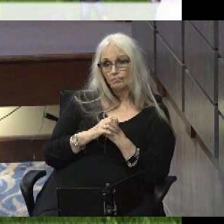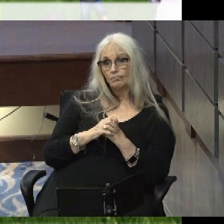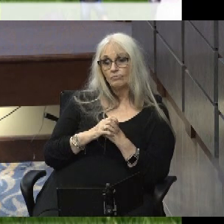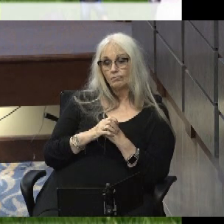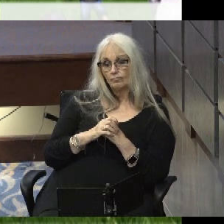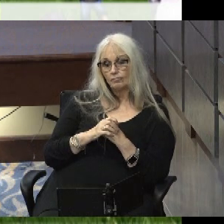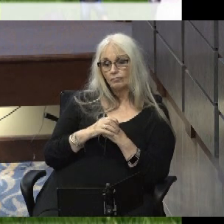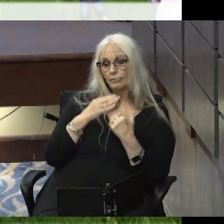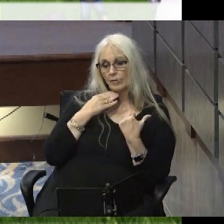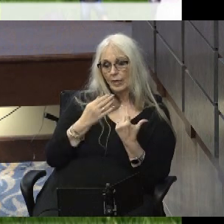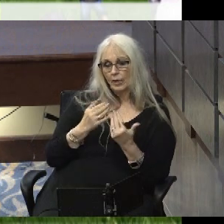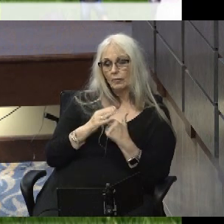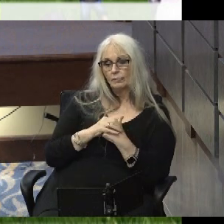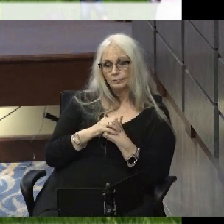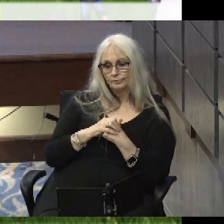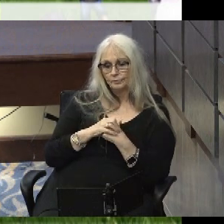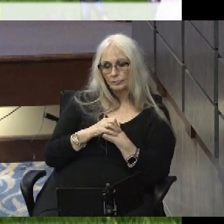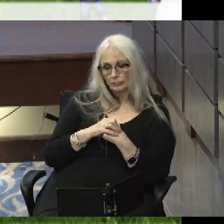Okay, thank you very much.